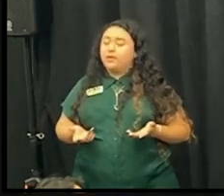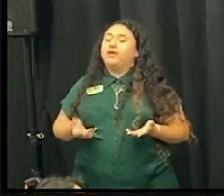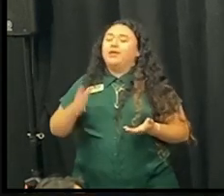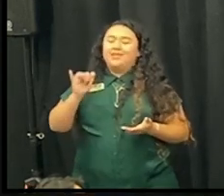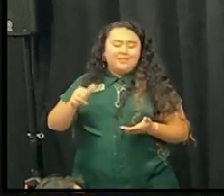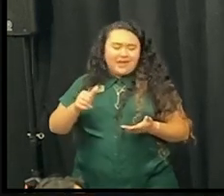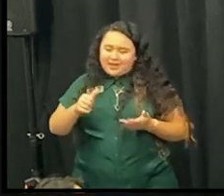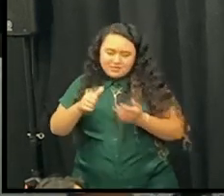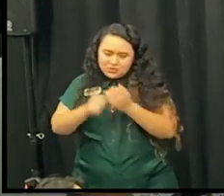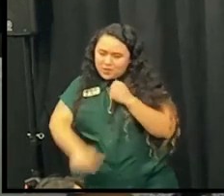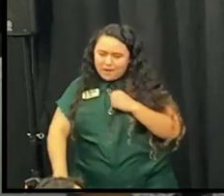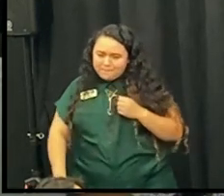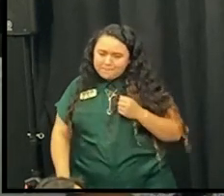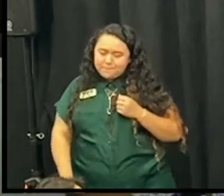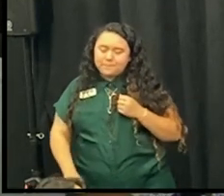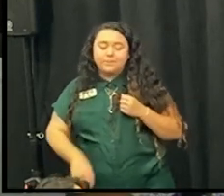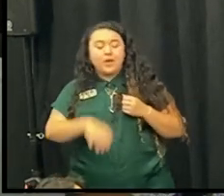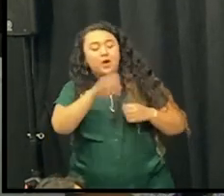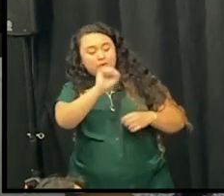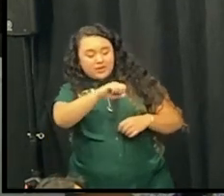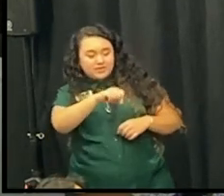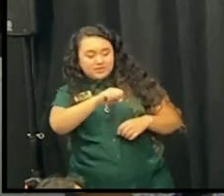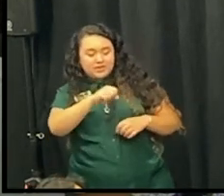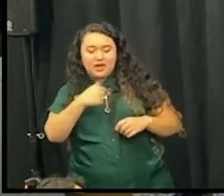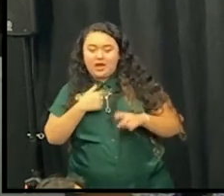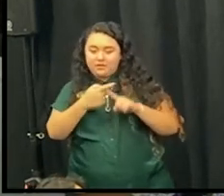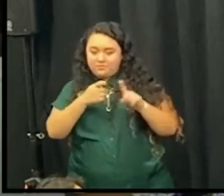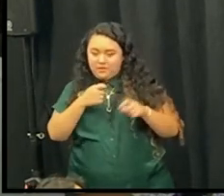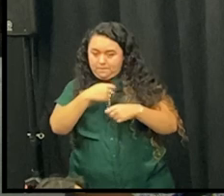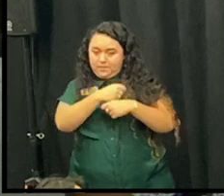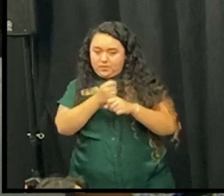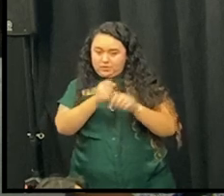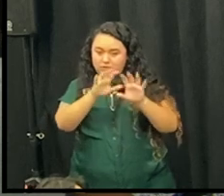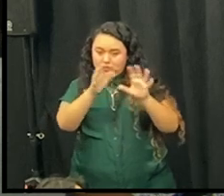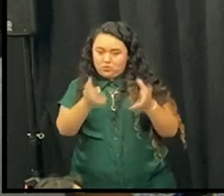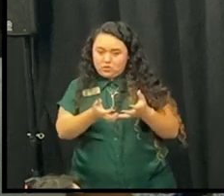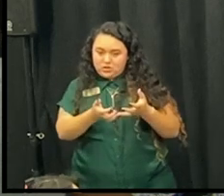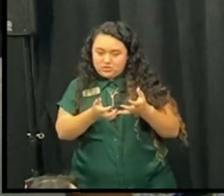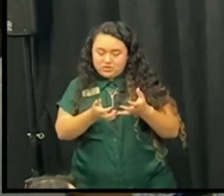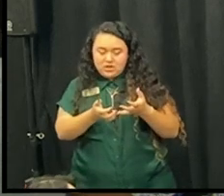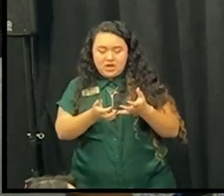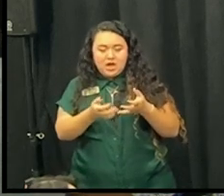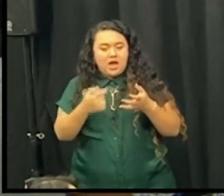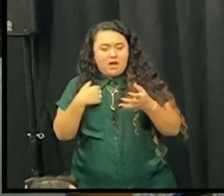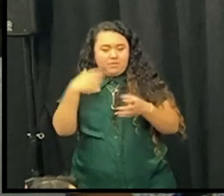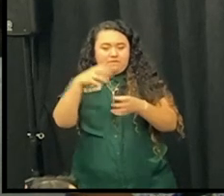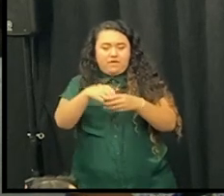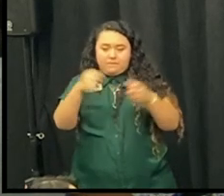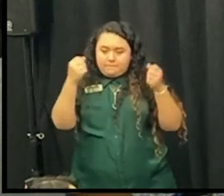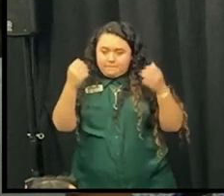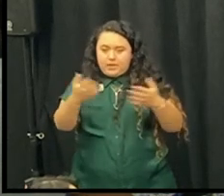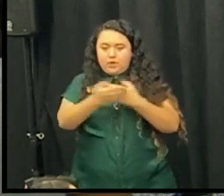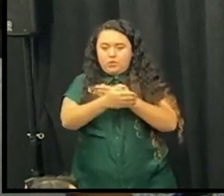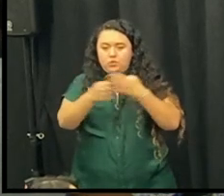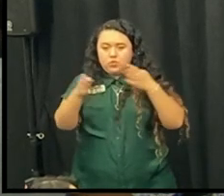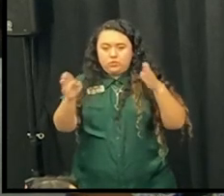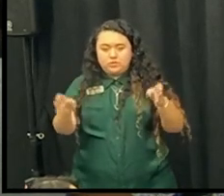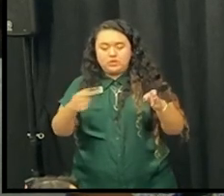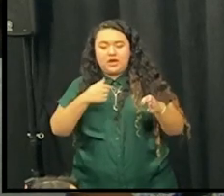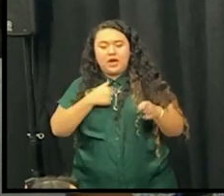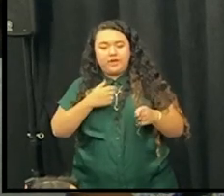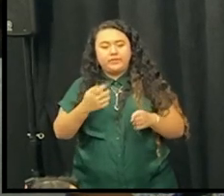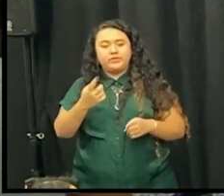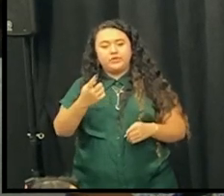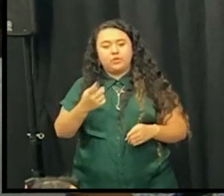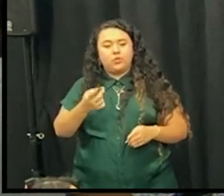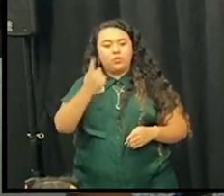crap. Yes. Okay. I come from the producing world, and I have been in so many rooms in which I was the one